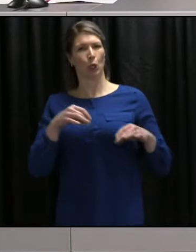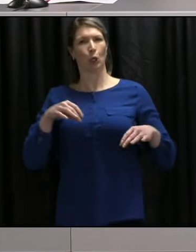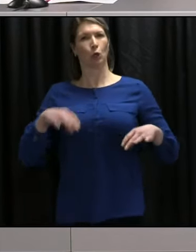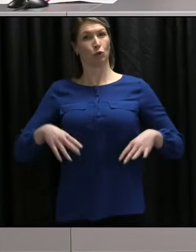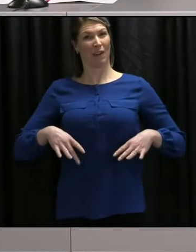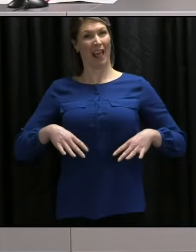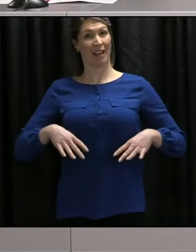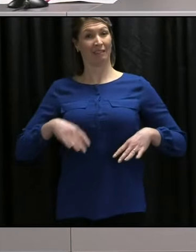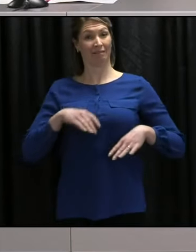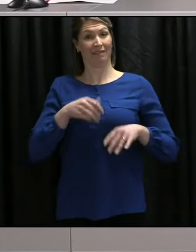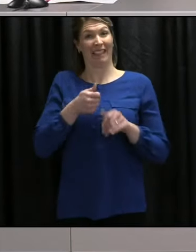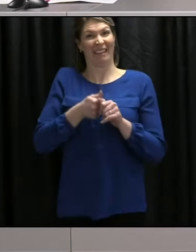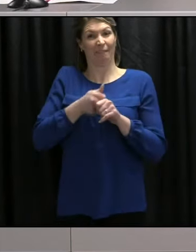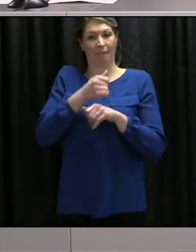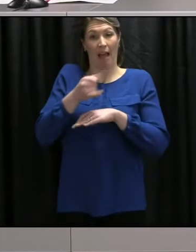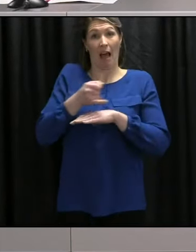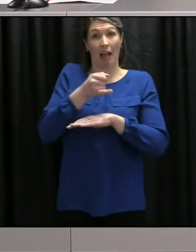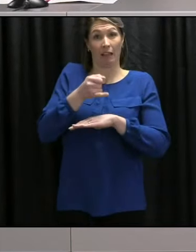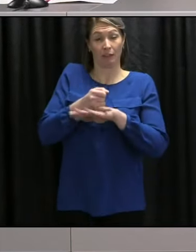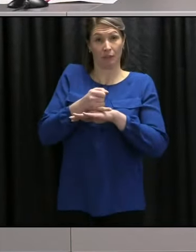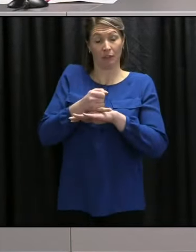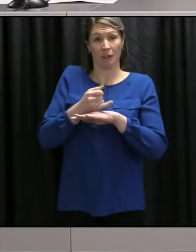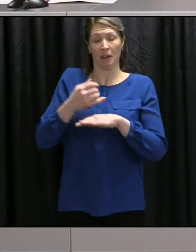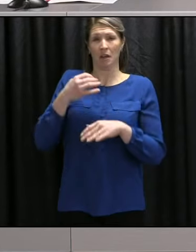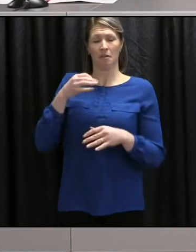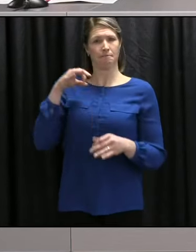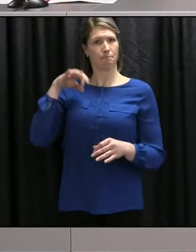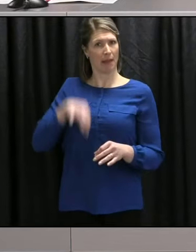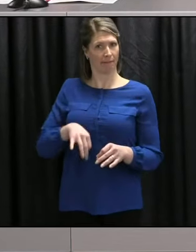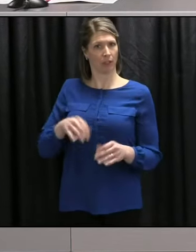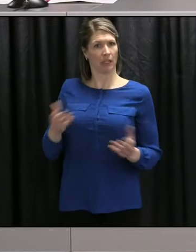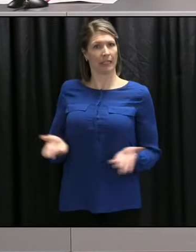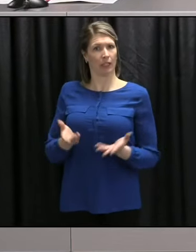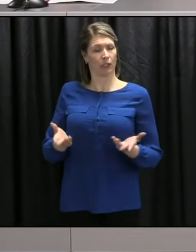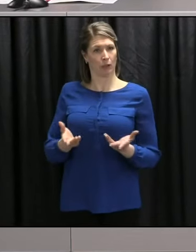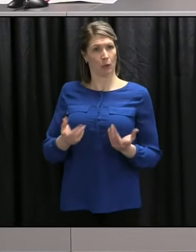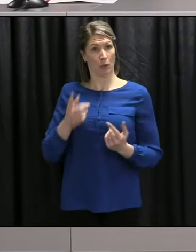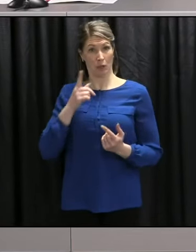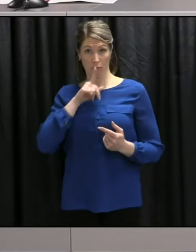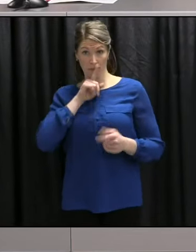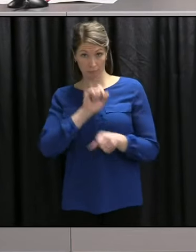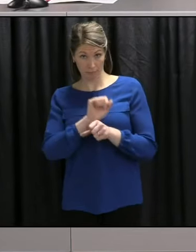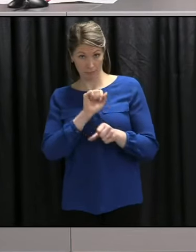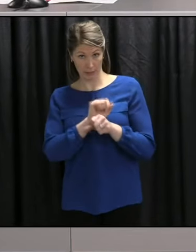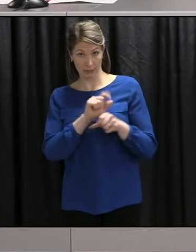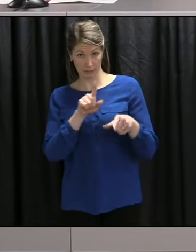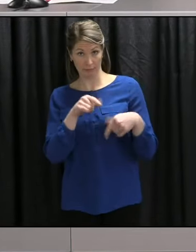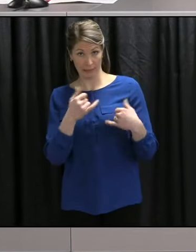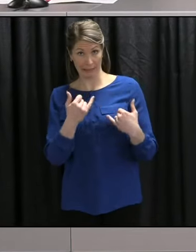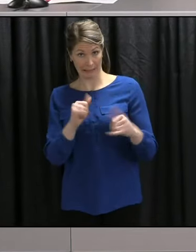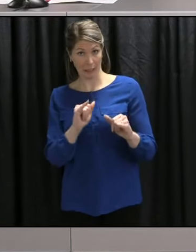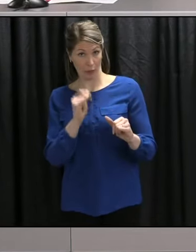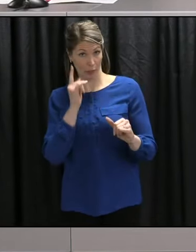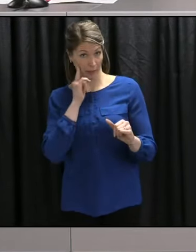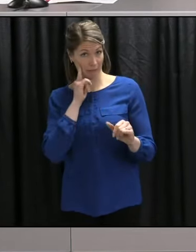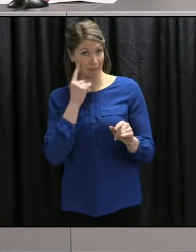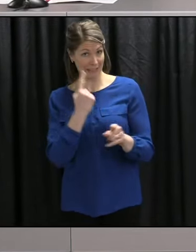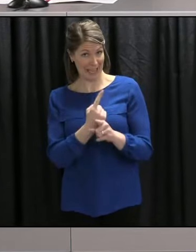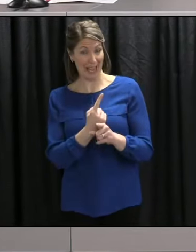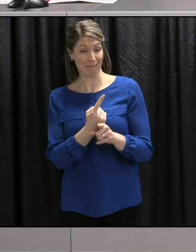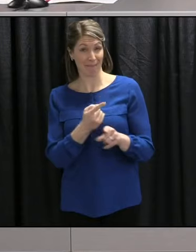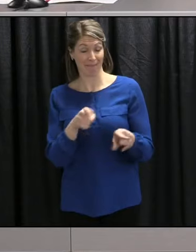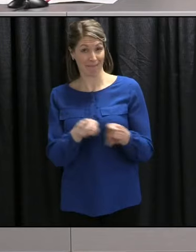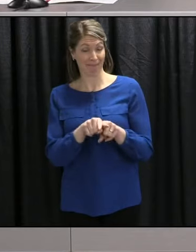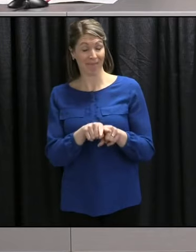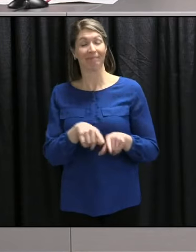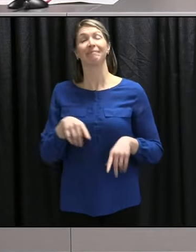a liability with the situation with OceanX? I've often said that. As a matter of fact, when I made that comment a few weeks ago, I